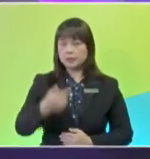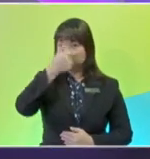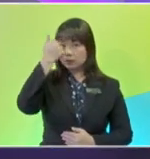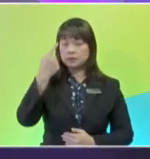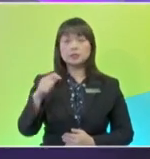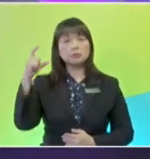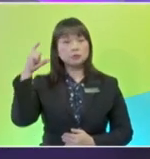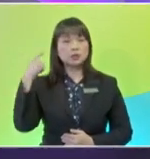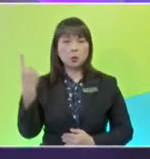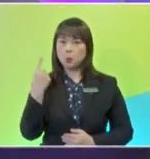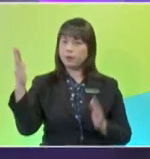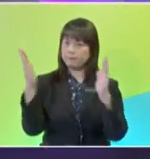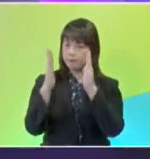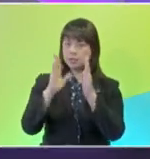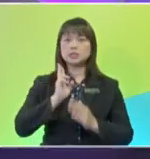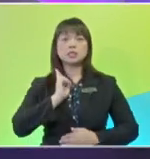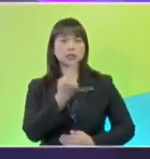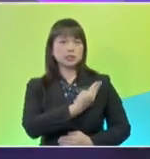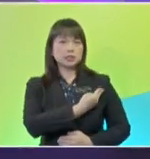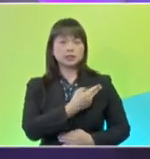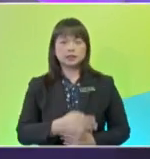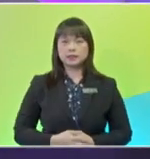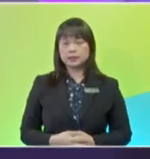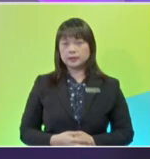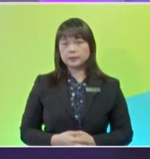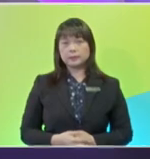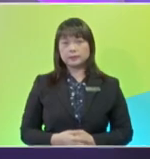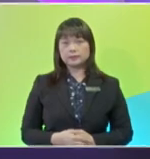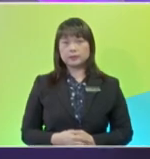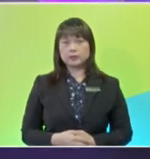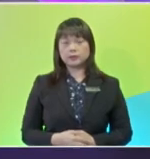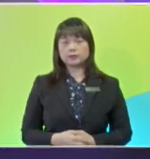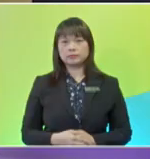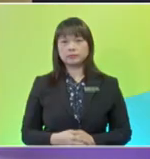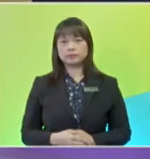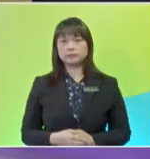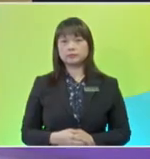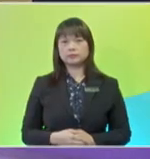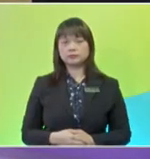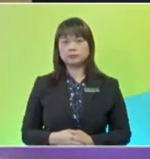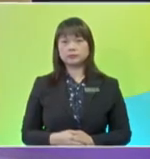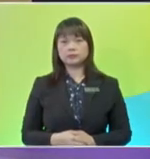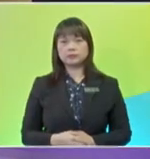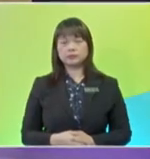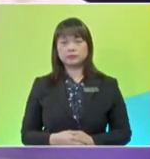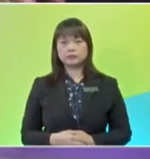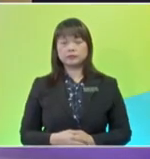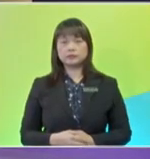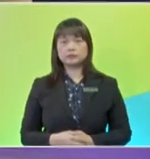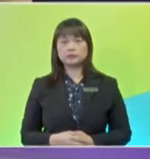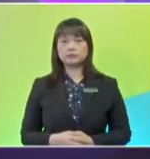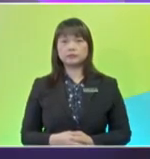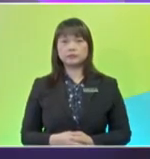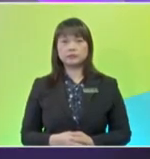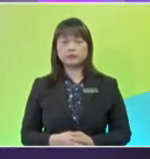Earth. Okay. While we are turning. Right. For this particular segment, I'm sure I did something. So please tell me how I did it, Mr.